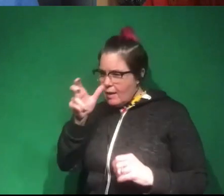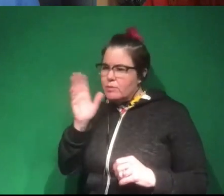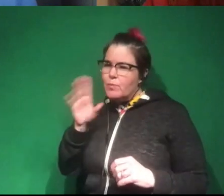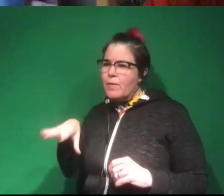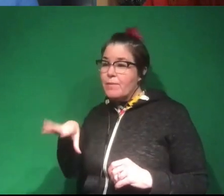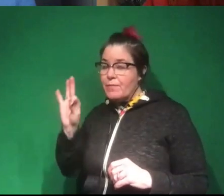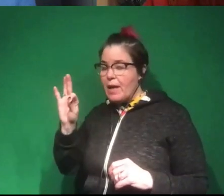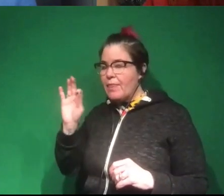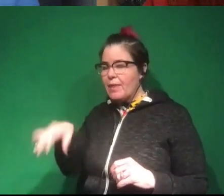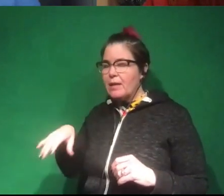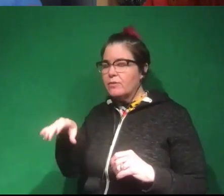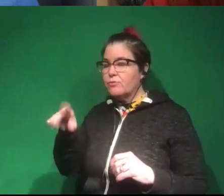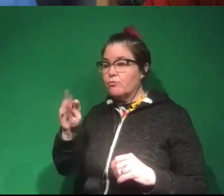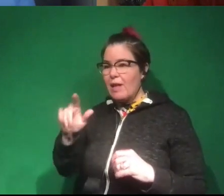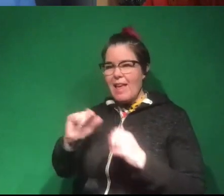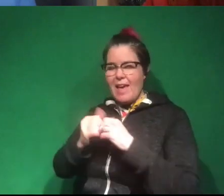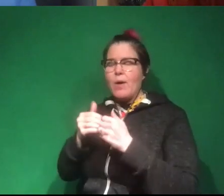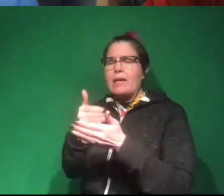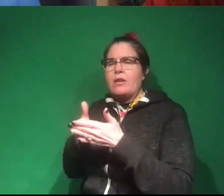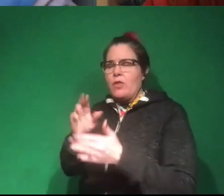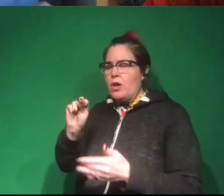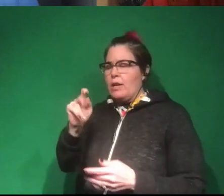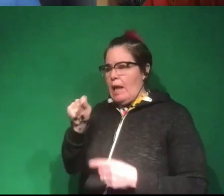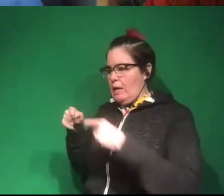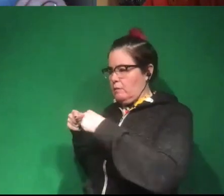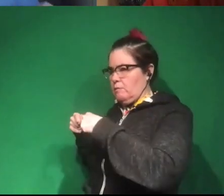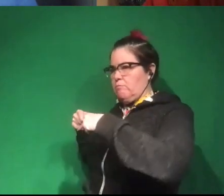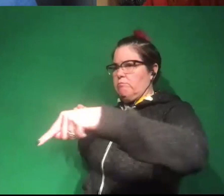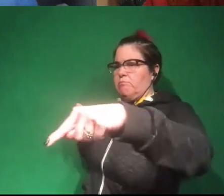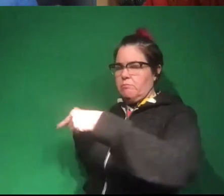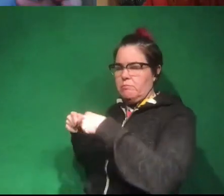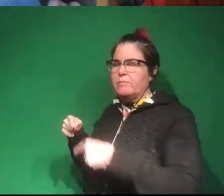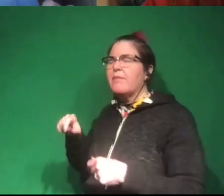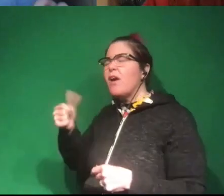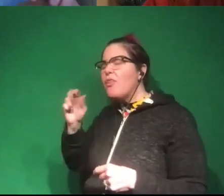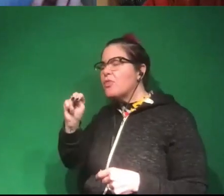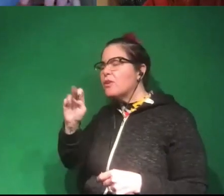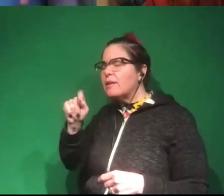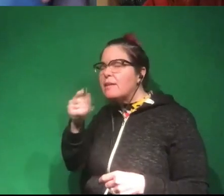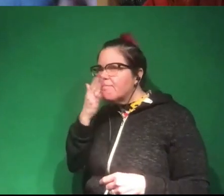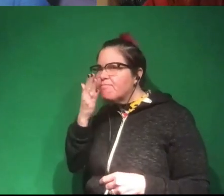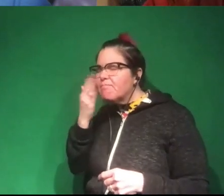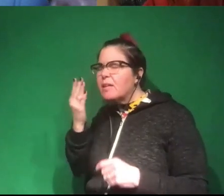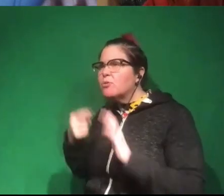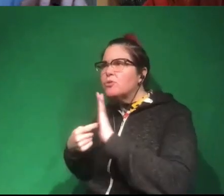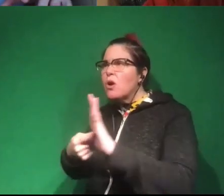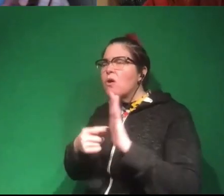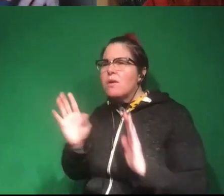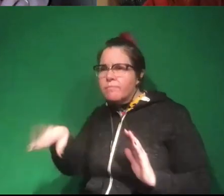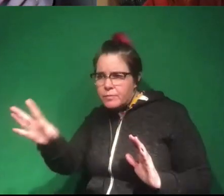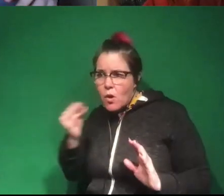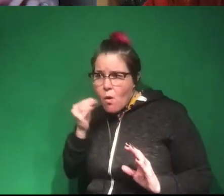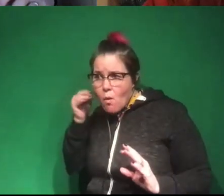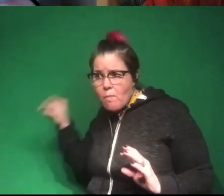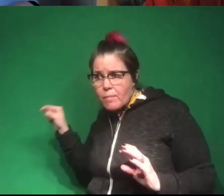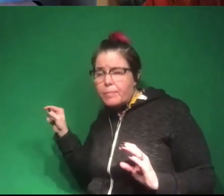trail are going to find it near their nest. And there's a lot of other nest odors that signal that, hey, this is home. So then if they're